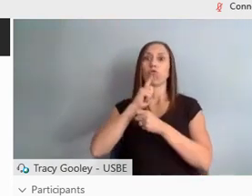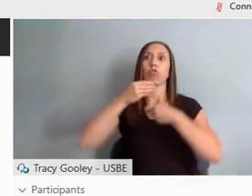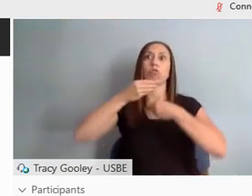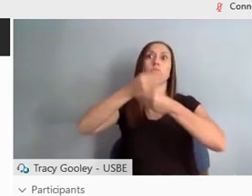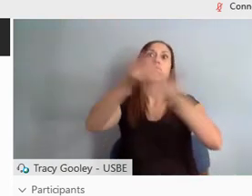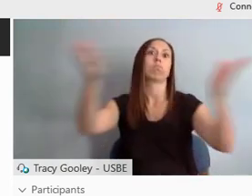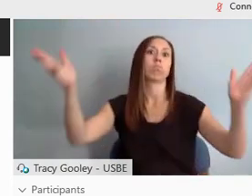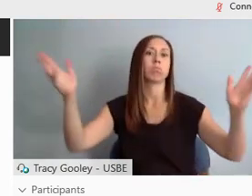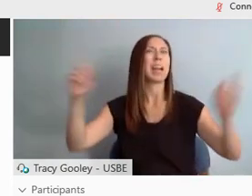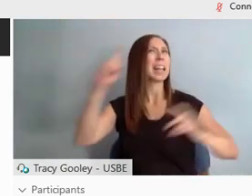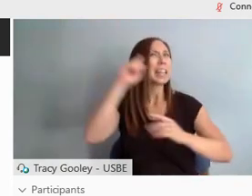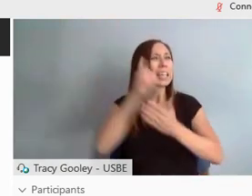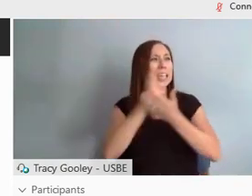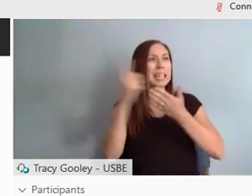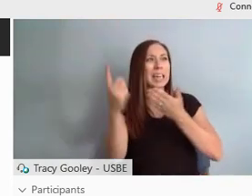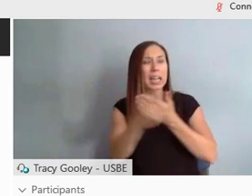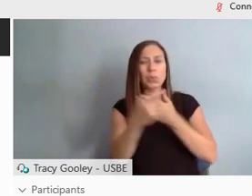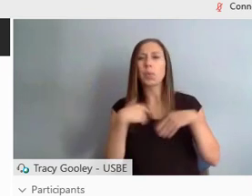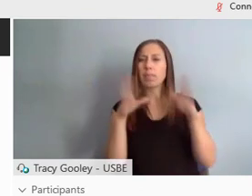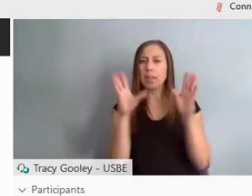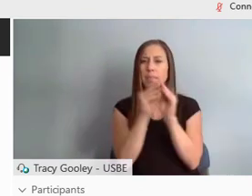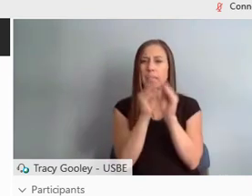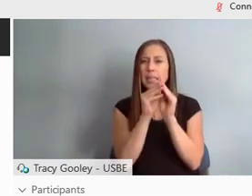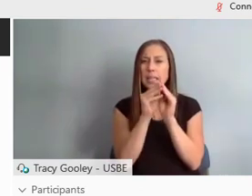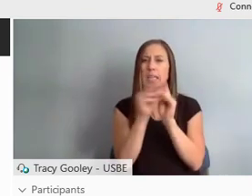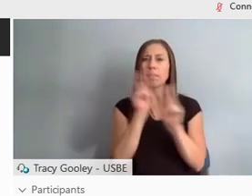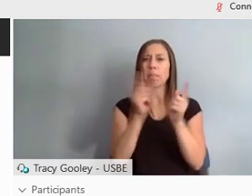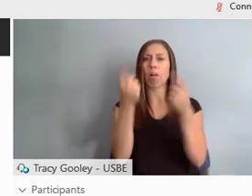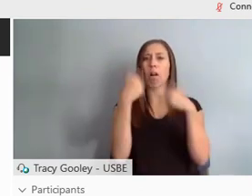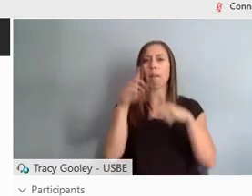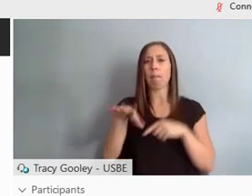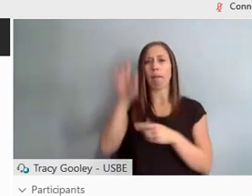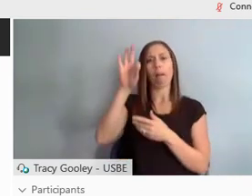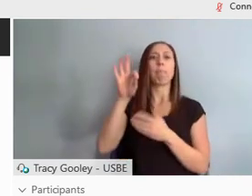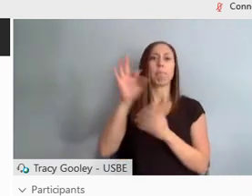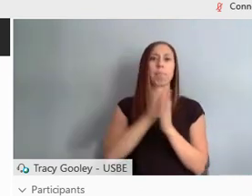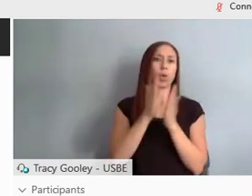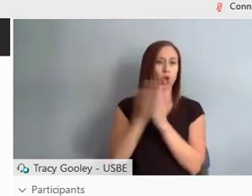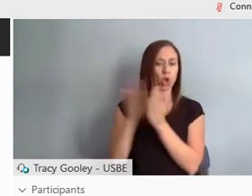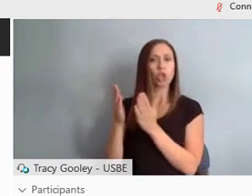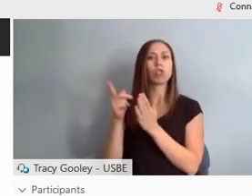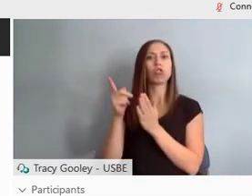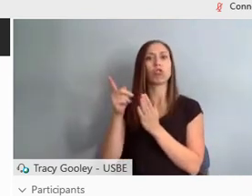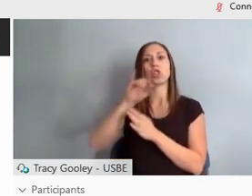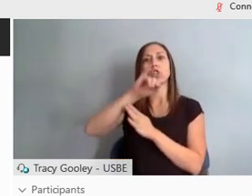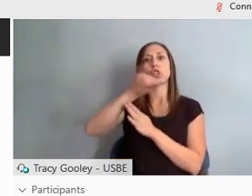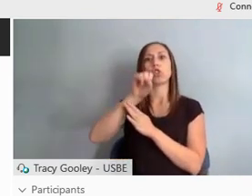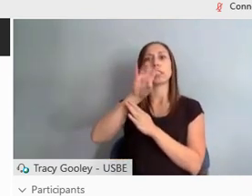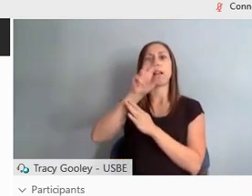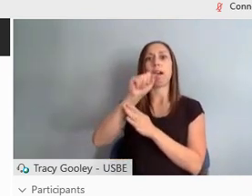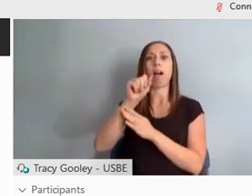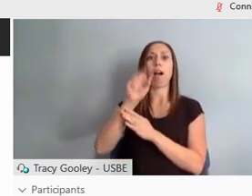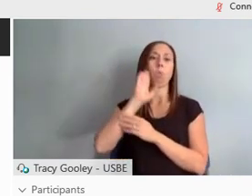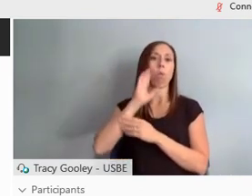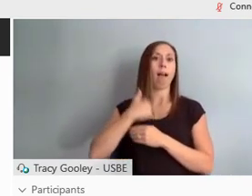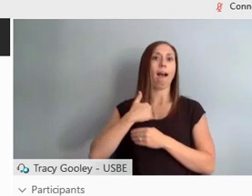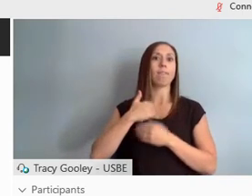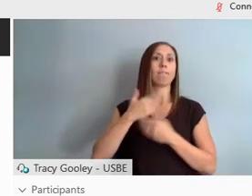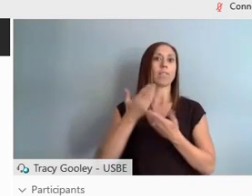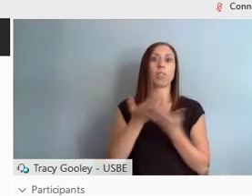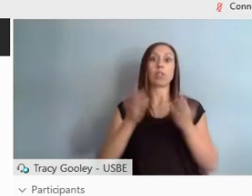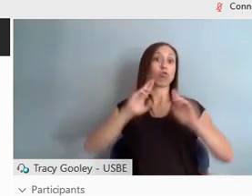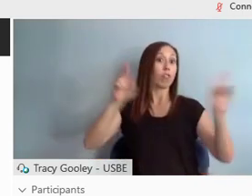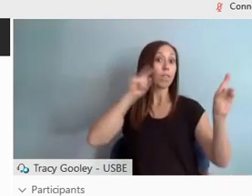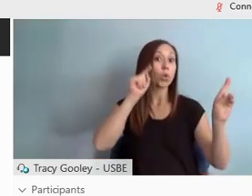there'll be a meeting next week that people will be picking up the materials within the next few weeks. That you'll have those materials ready for people, and if you're